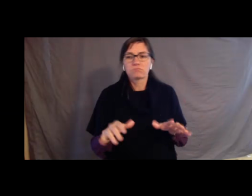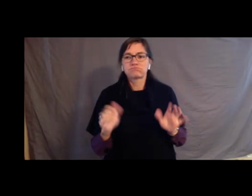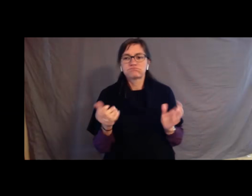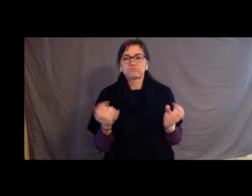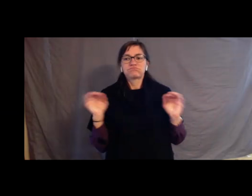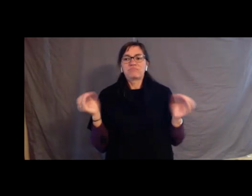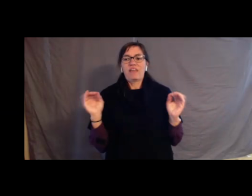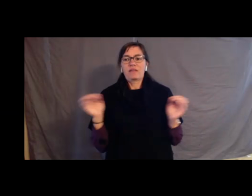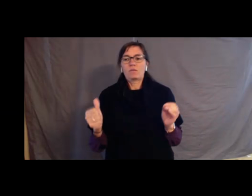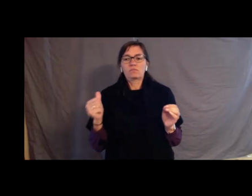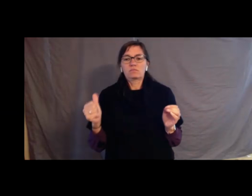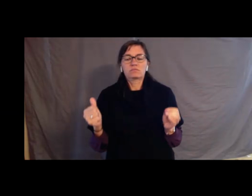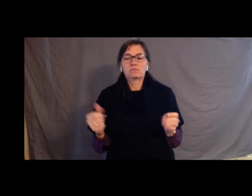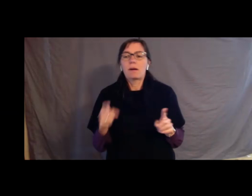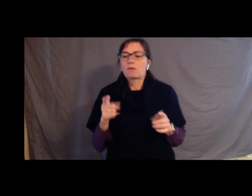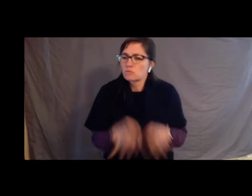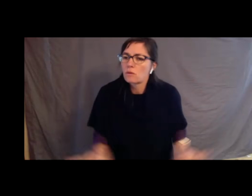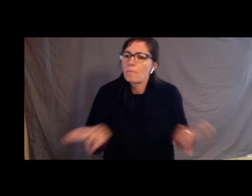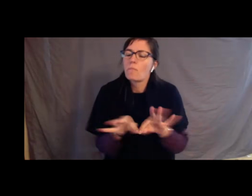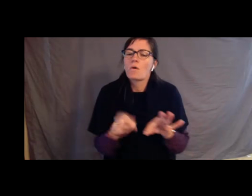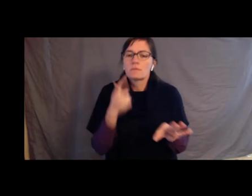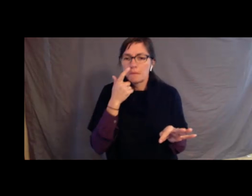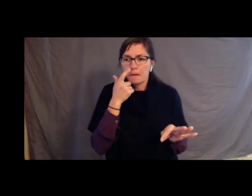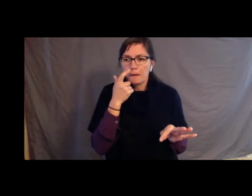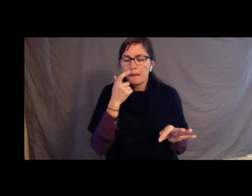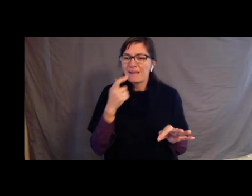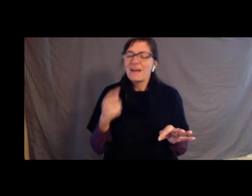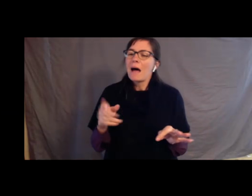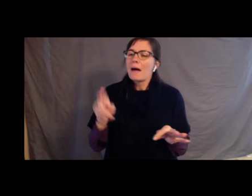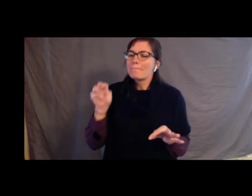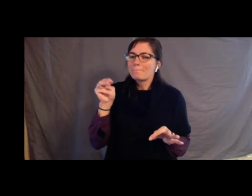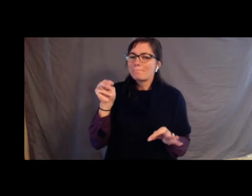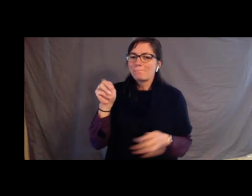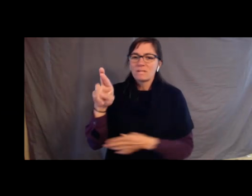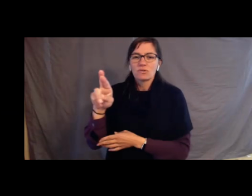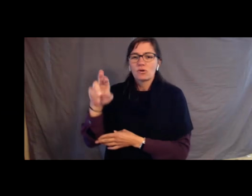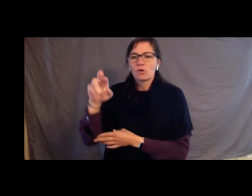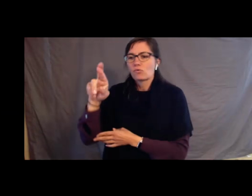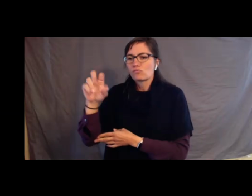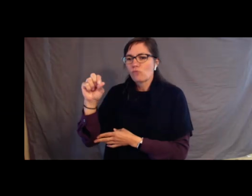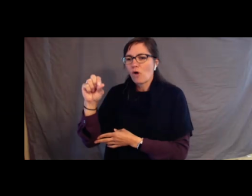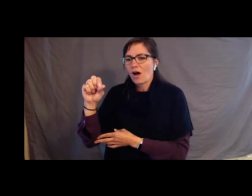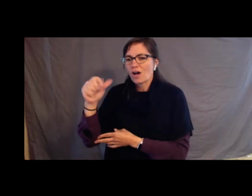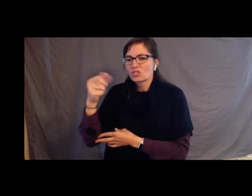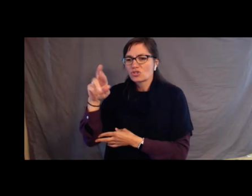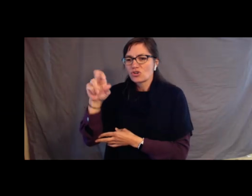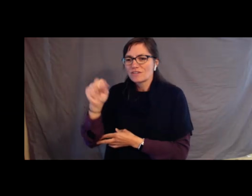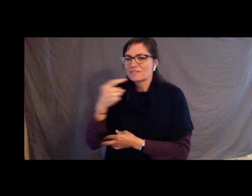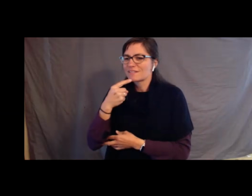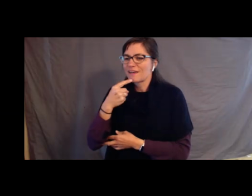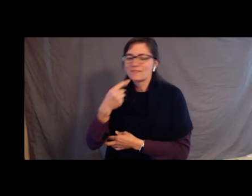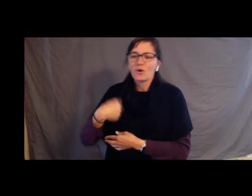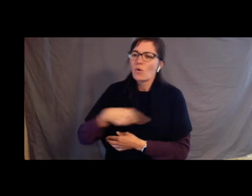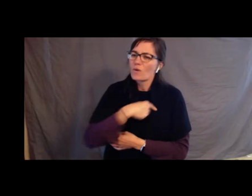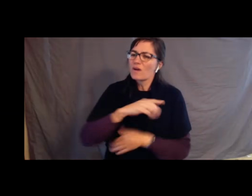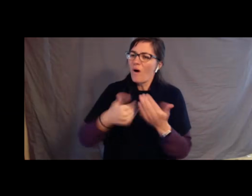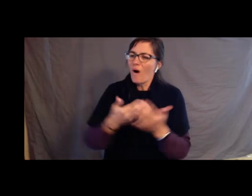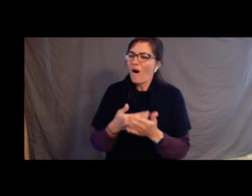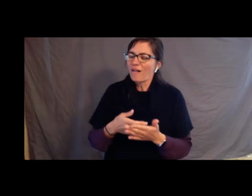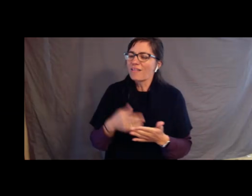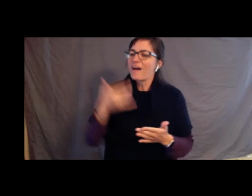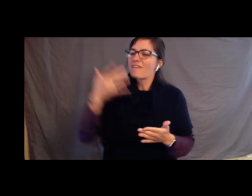about all of us at some time or other need help. And whether we're giving or receiving help, each one of us has something valuable to bring to